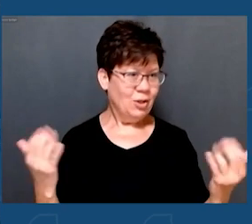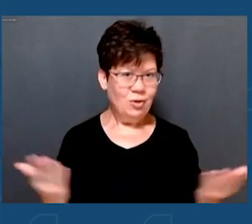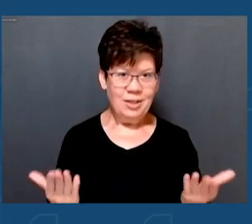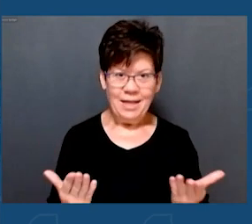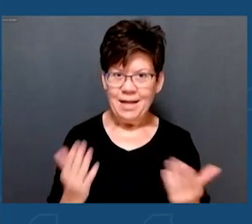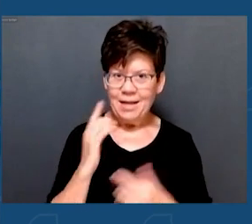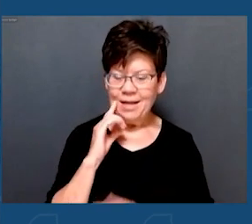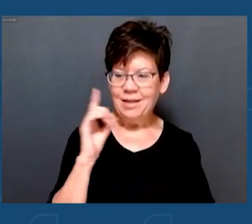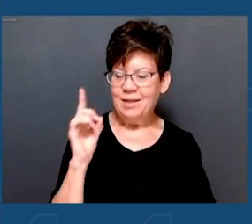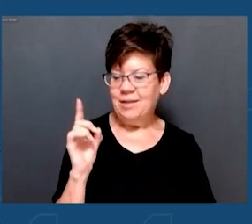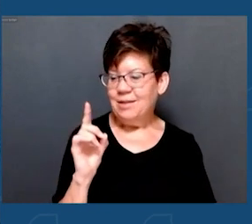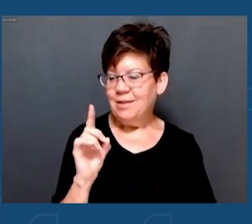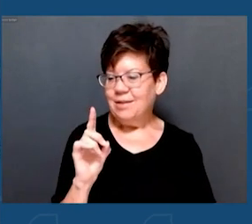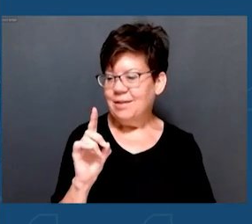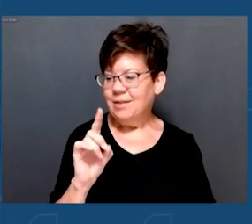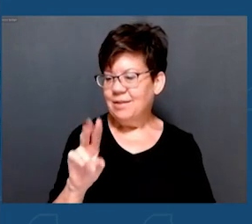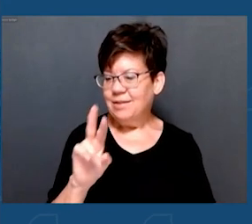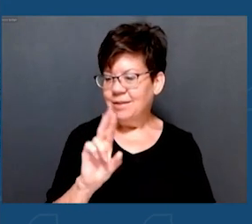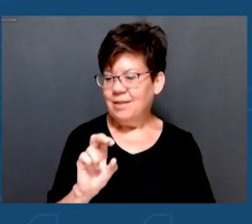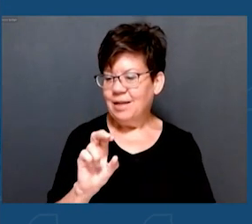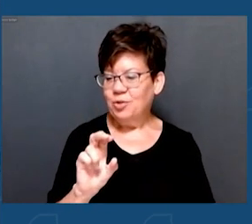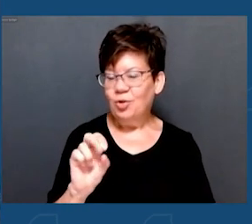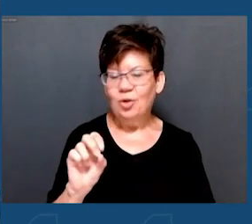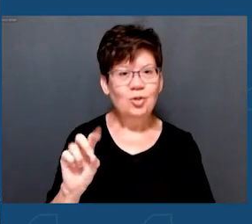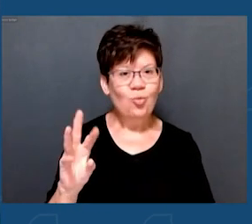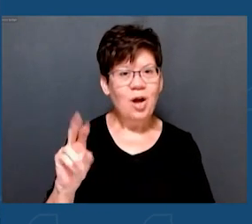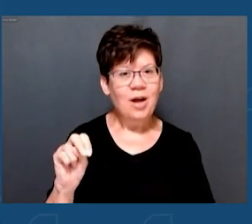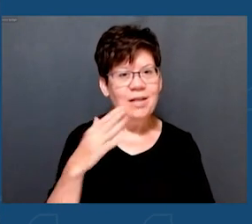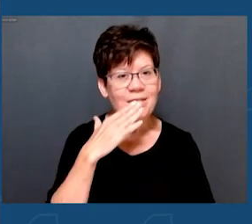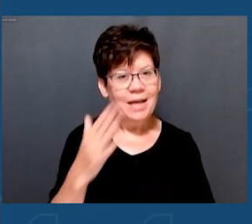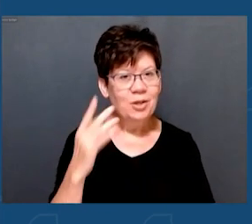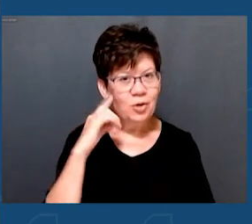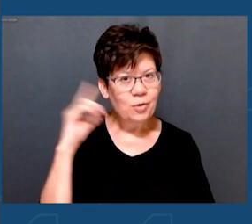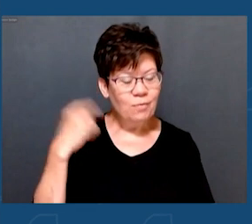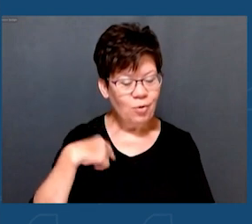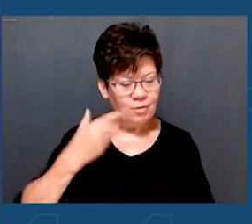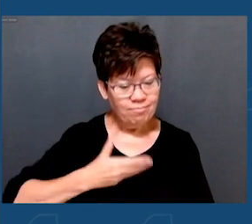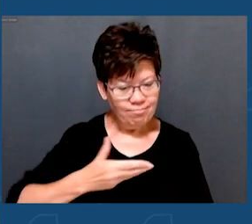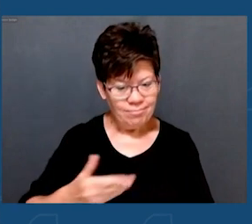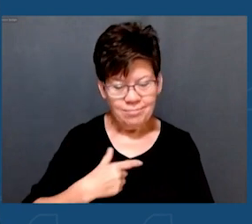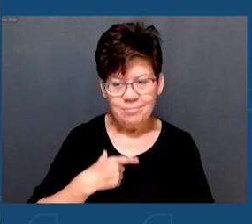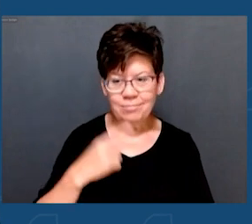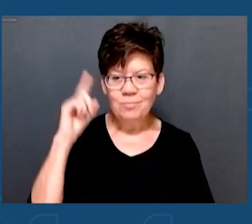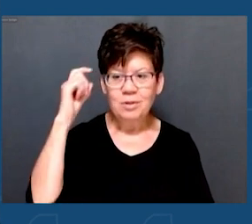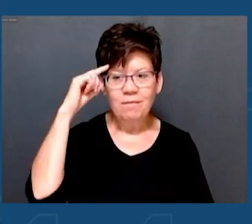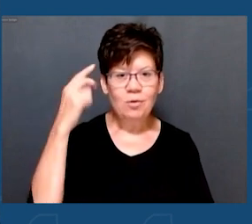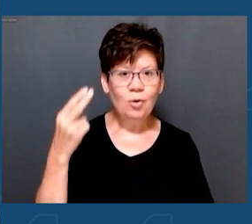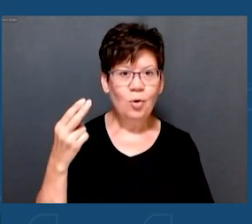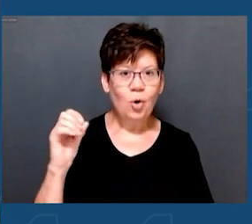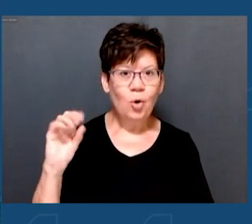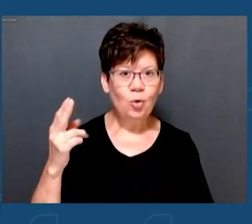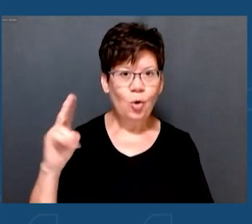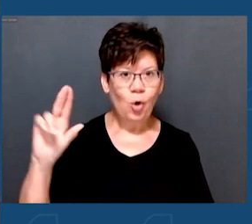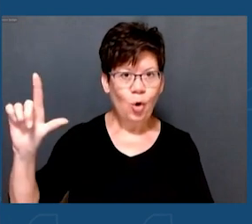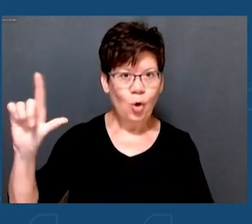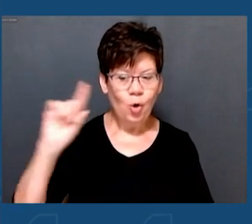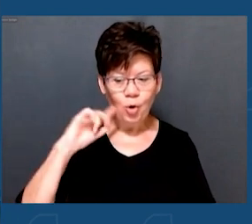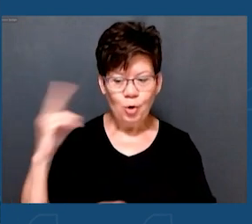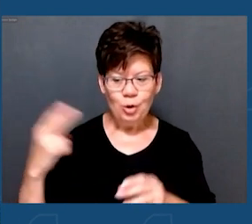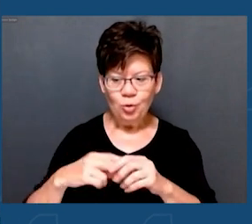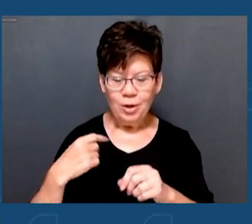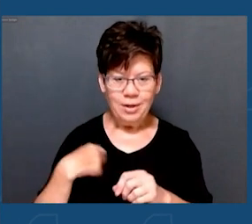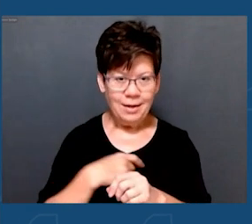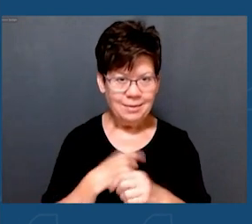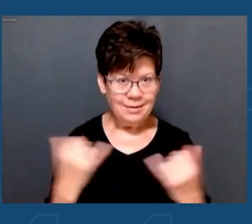me today, and I want to express my gratitude to Governor Hochul for joining us here today. We are incredibly grateful